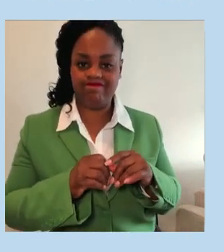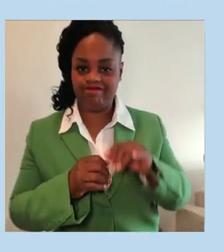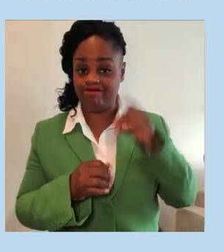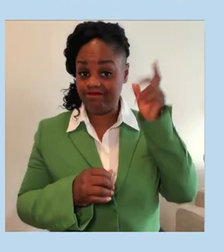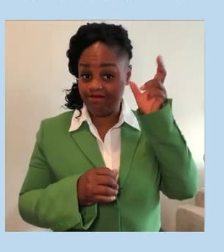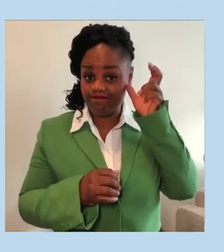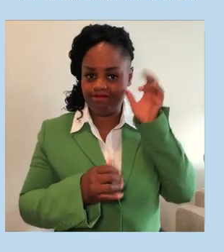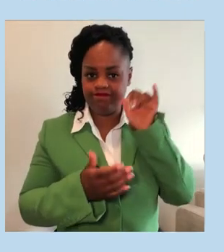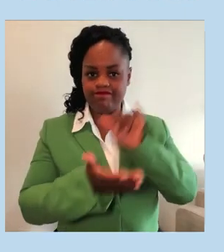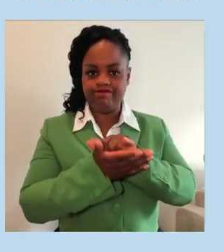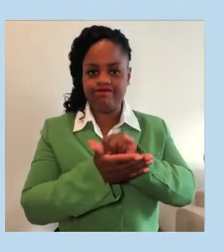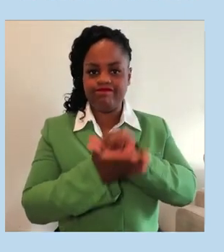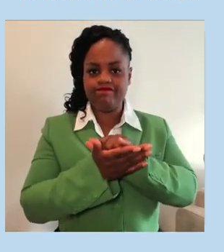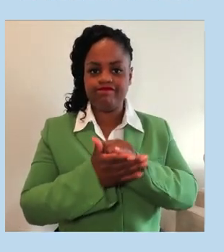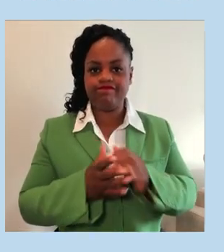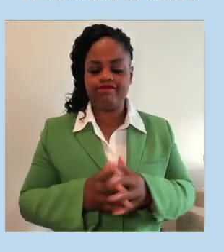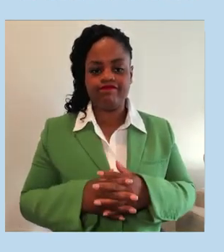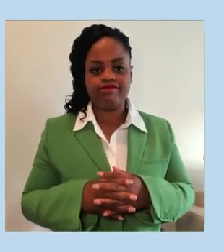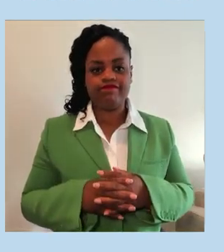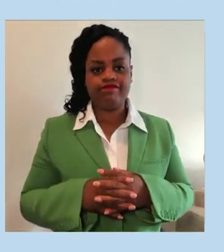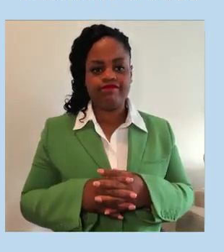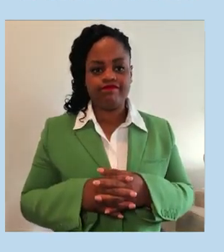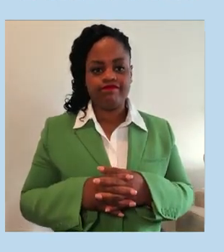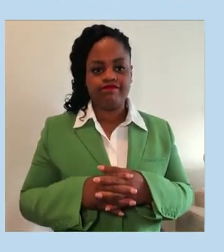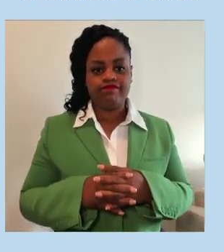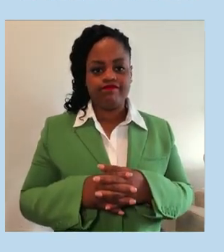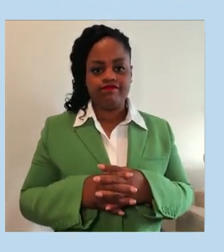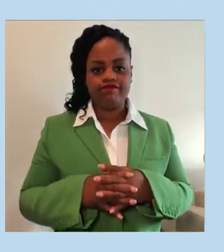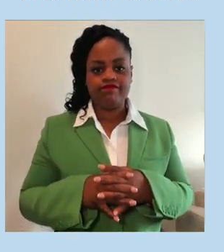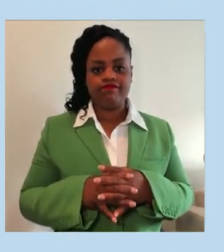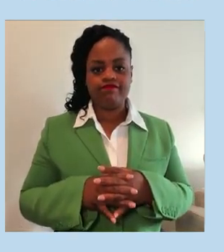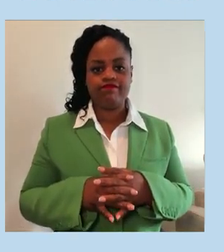outcomes. So it is important for us, gender being